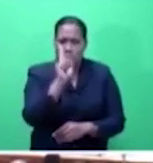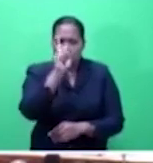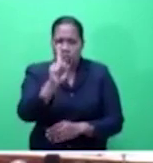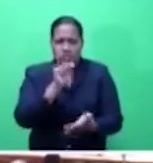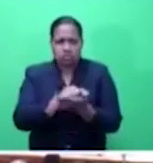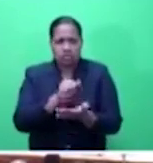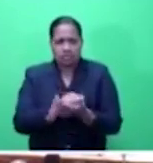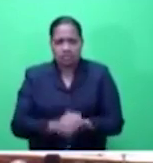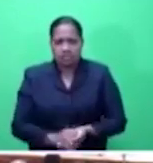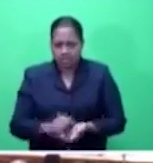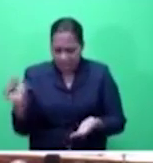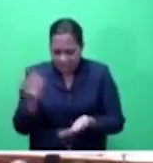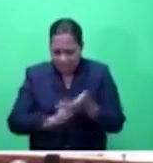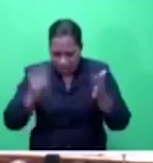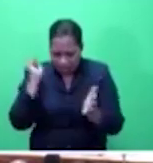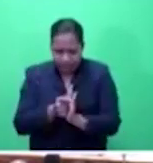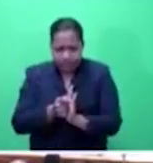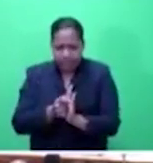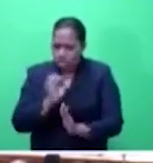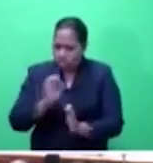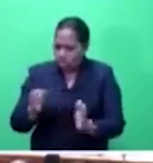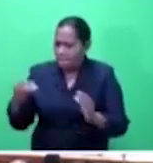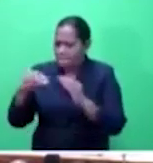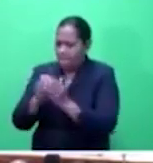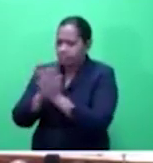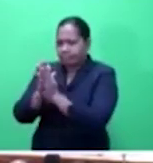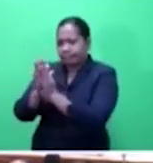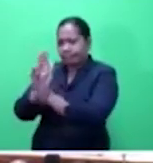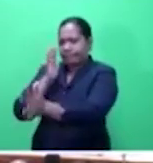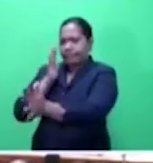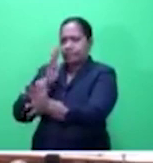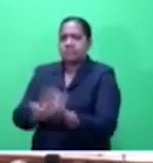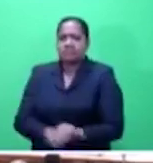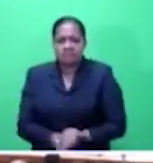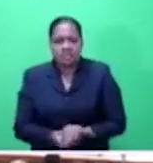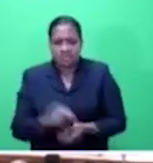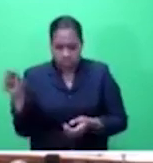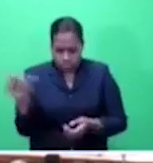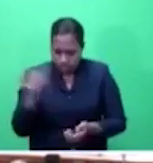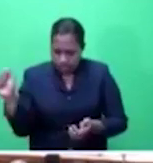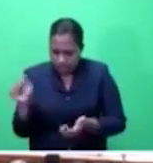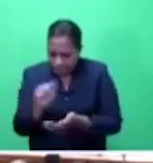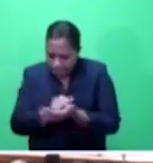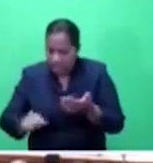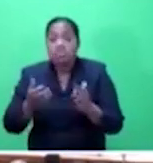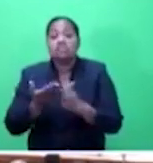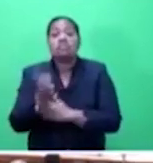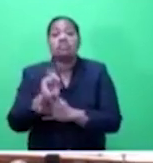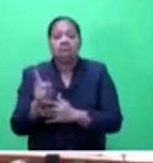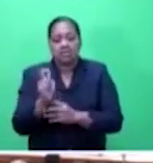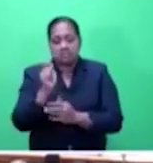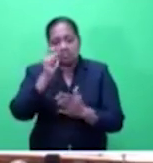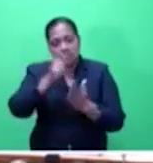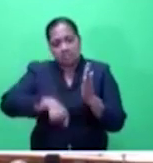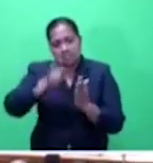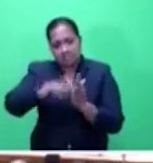able to buy this very quickly. They don't have to go to banks and line up to get out cash. They should be able to purchase things through their ATM cards. Apart from